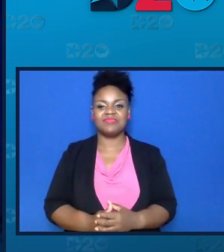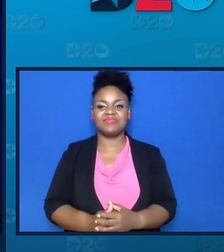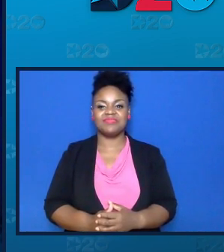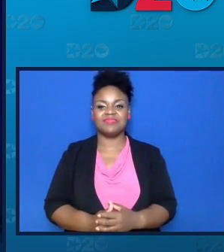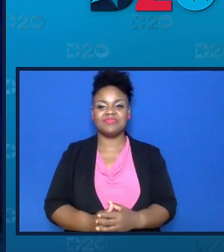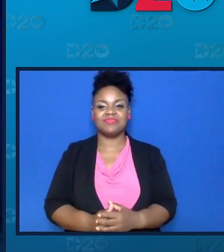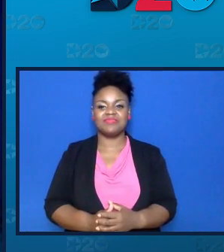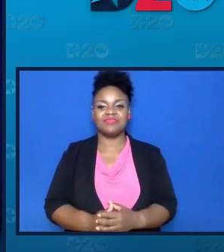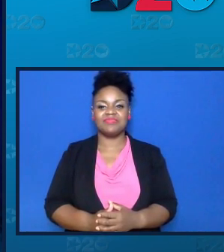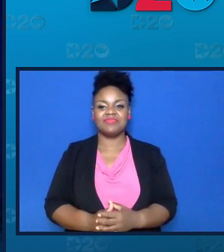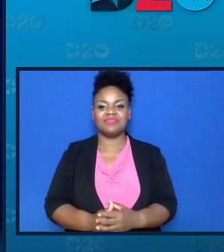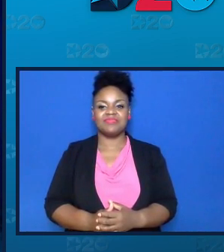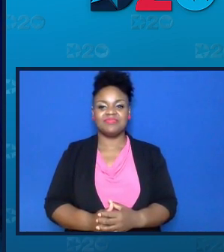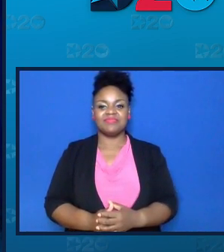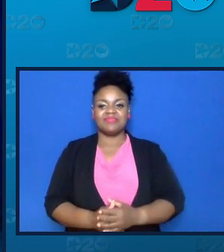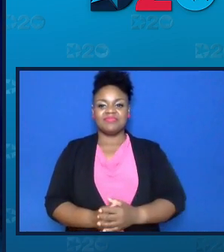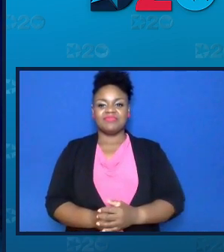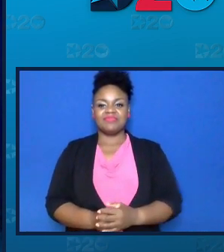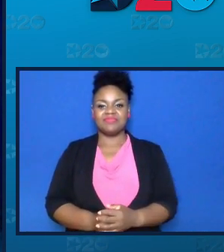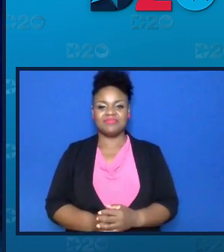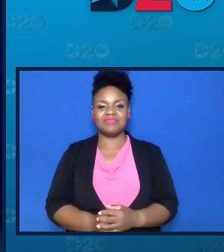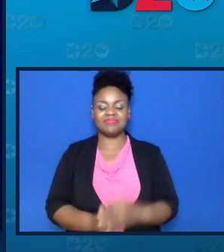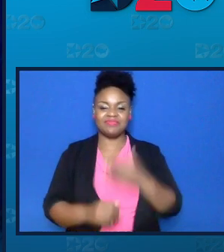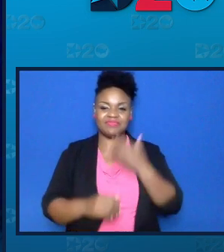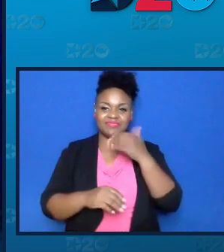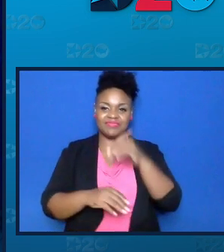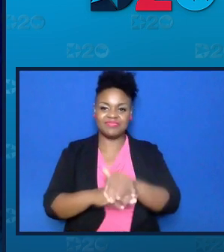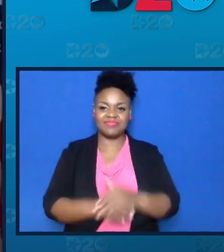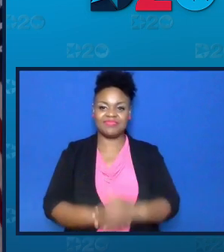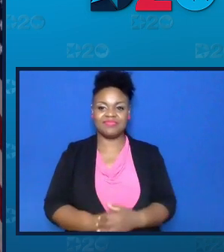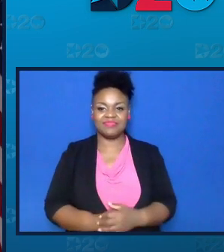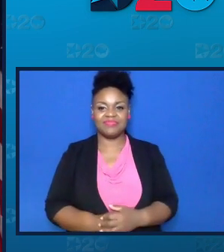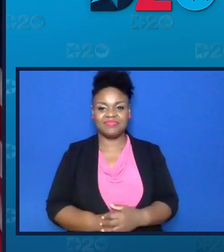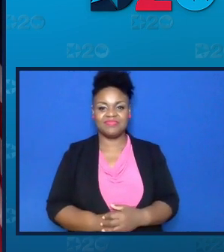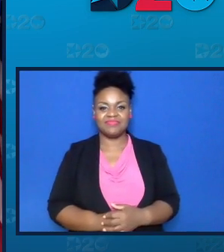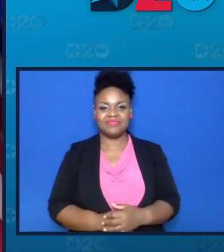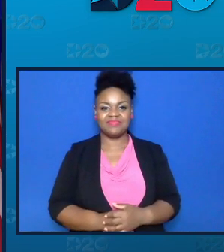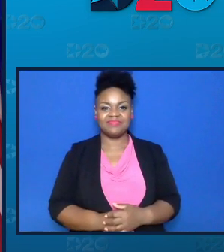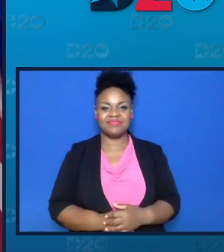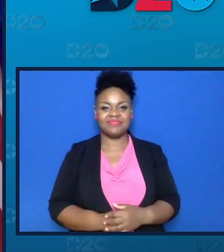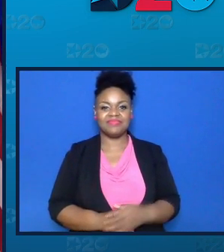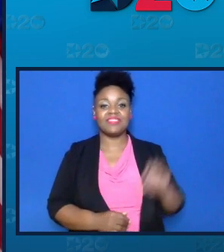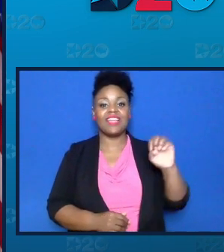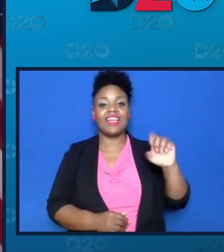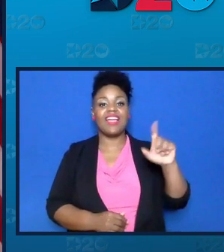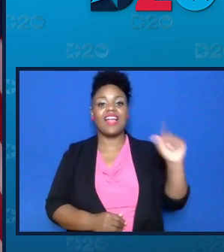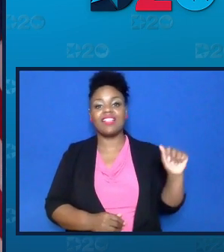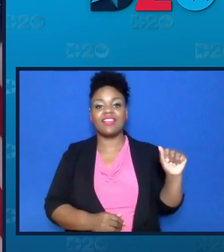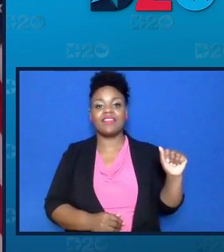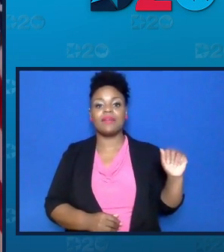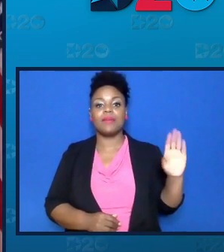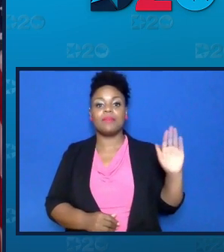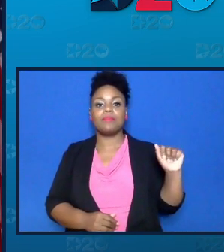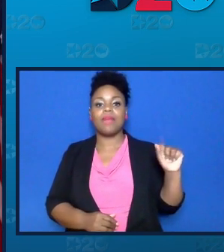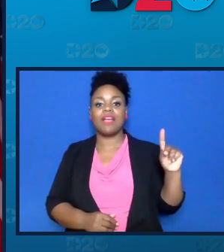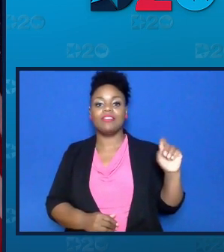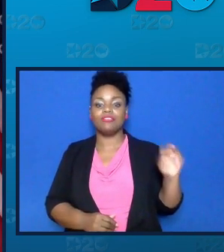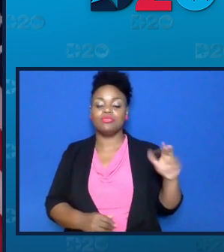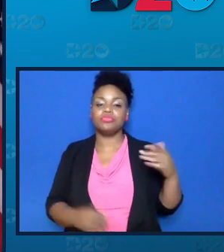Good evening. Ella Baker, a giant of the civil rights movement, left us with this